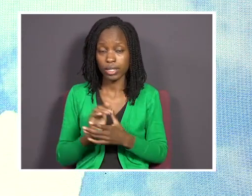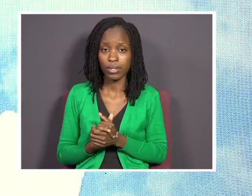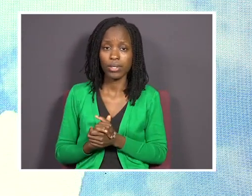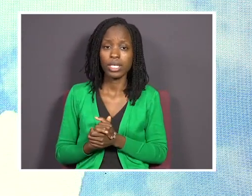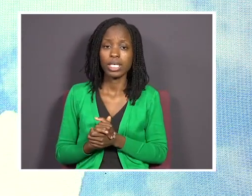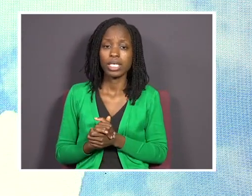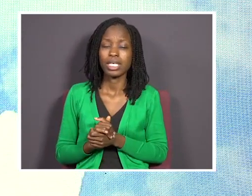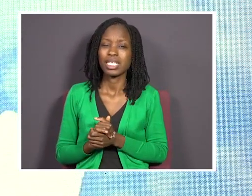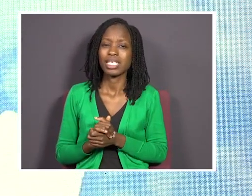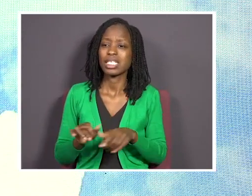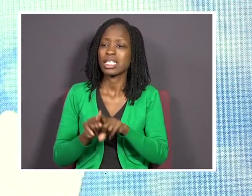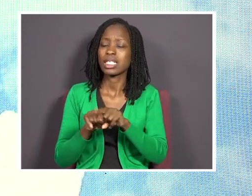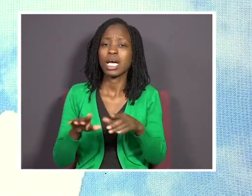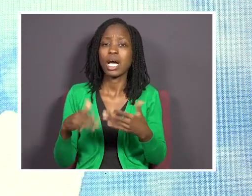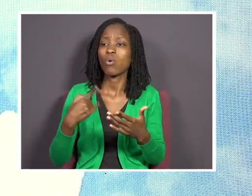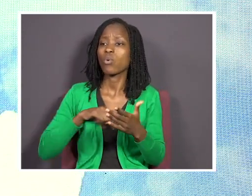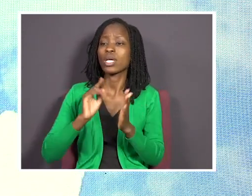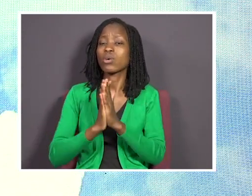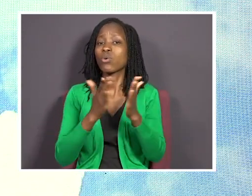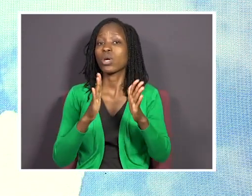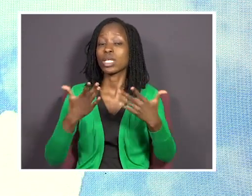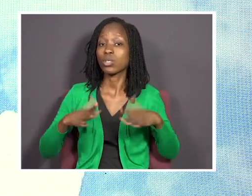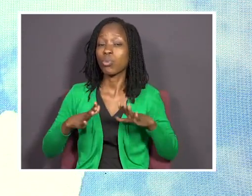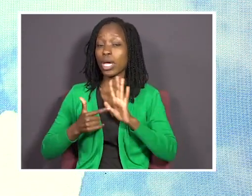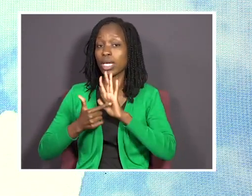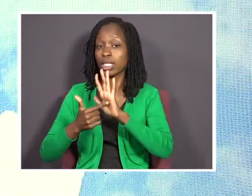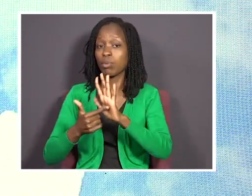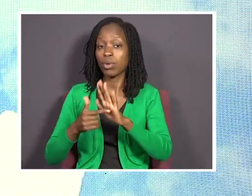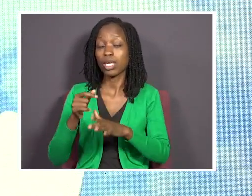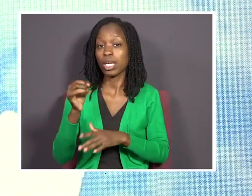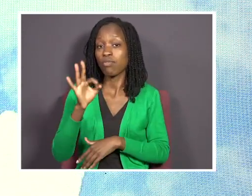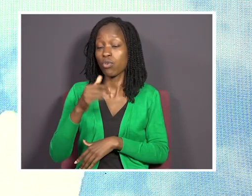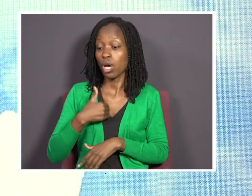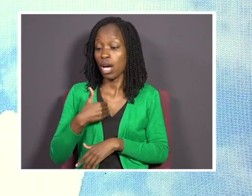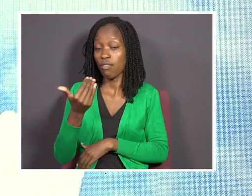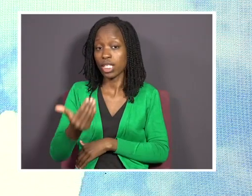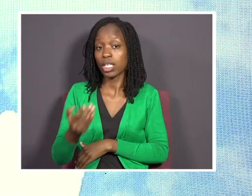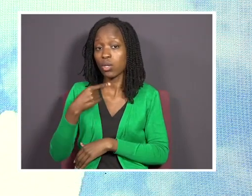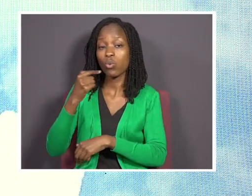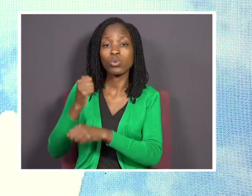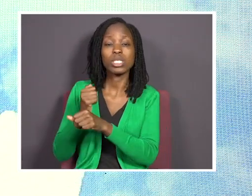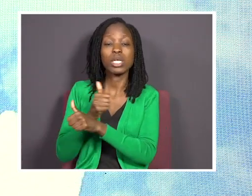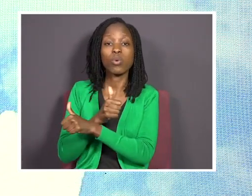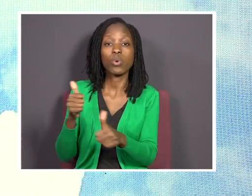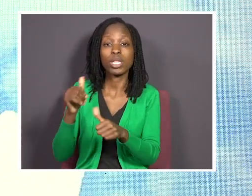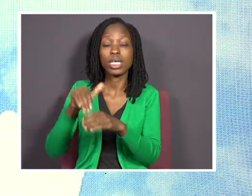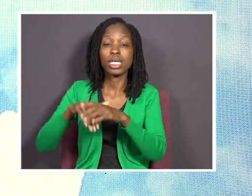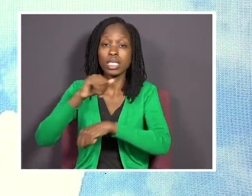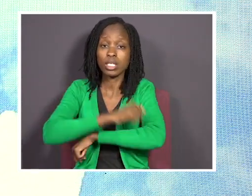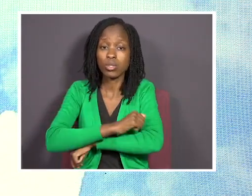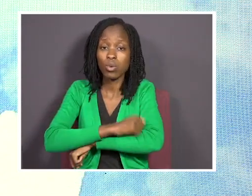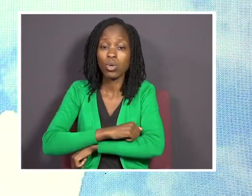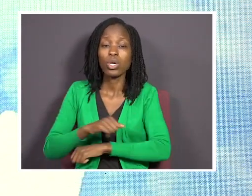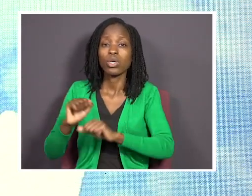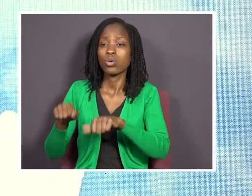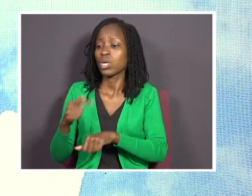It is just like how we would compliment people. For example, you have a child who has performed very well in school. You